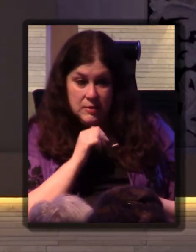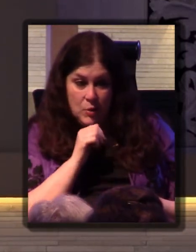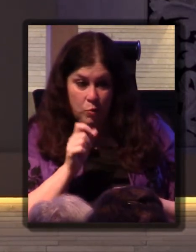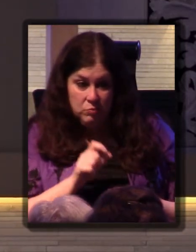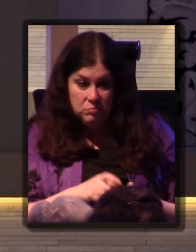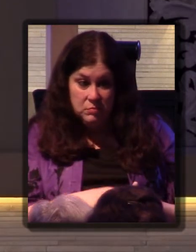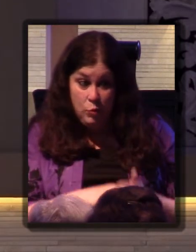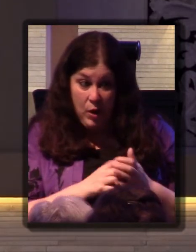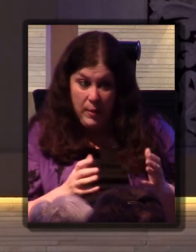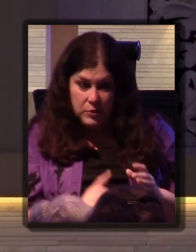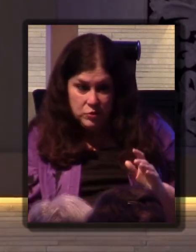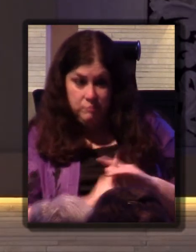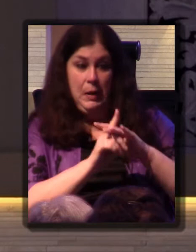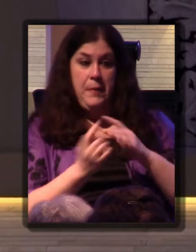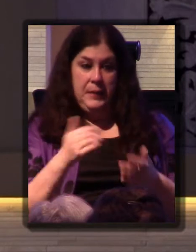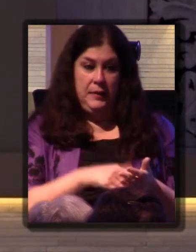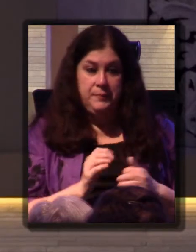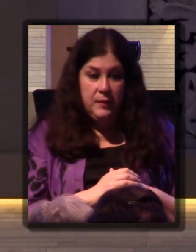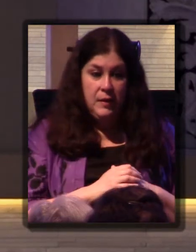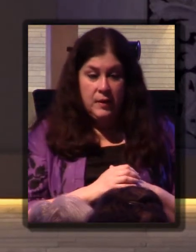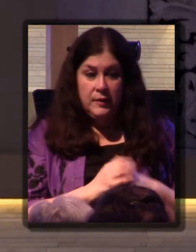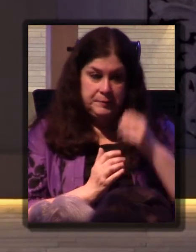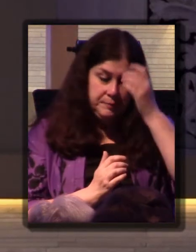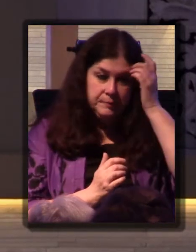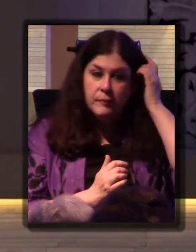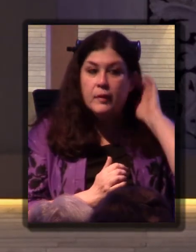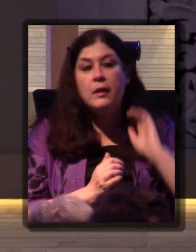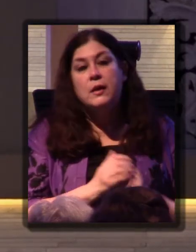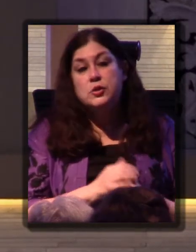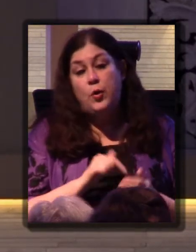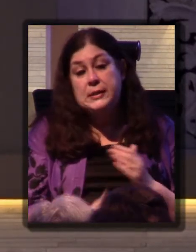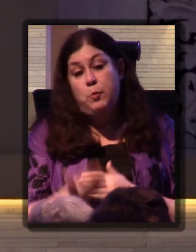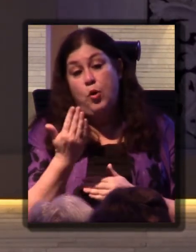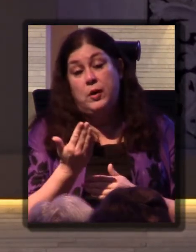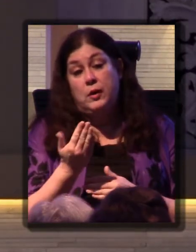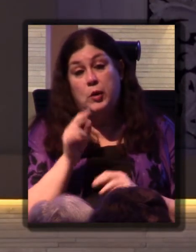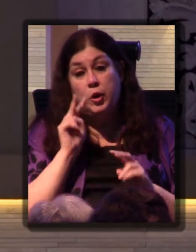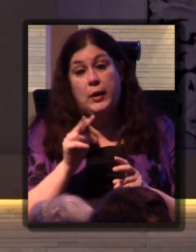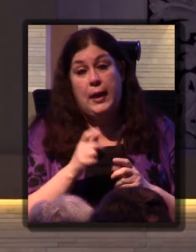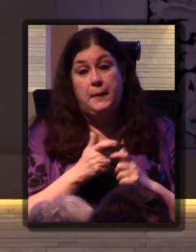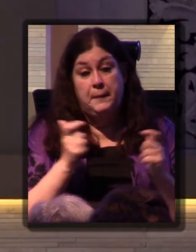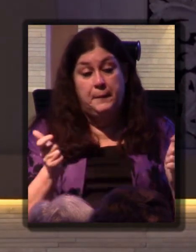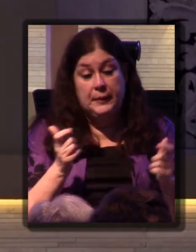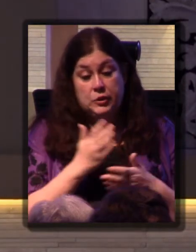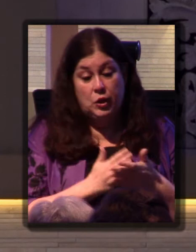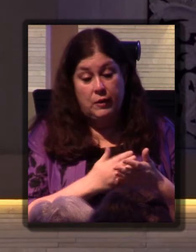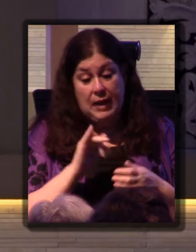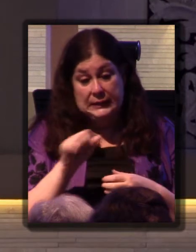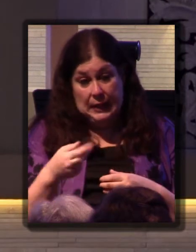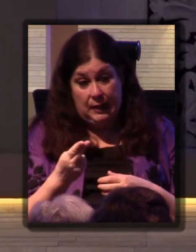scratch to emerge. And so this morning we're going to be looking at a large